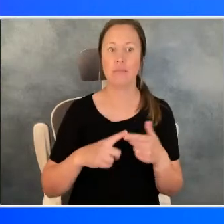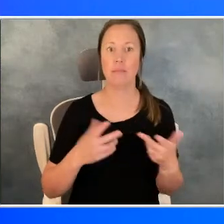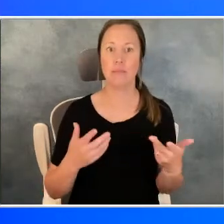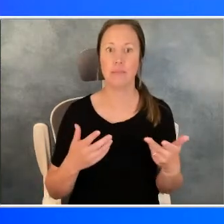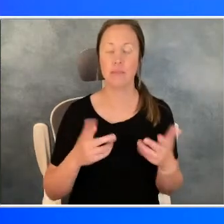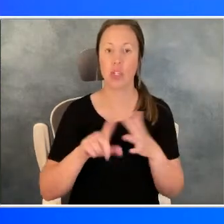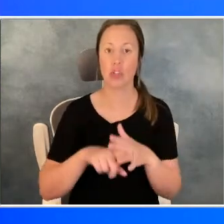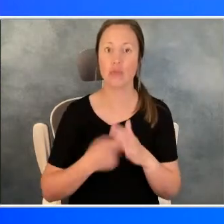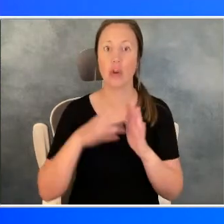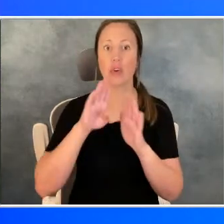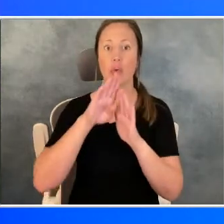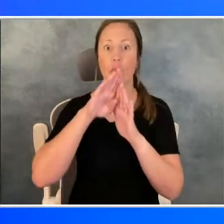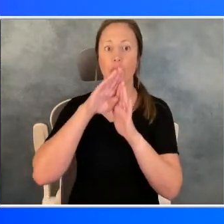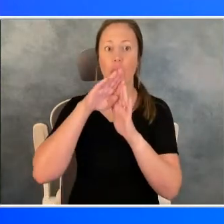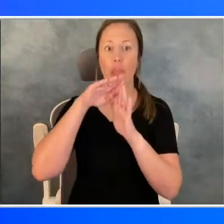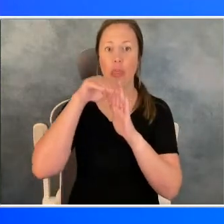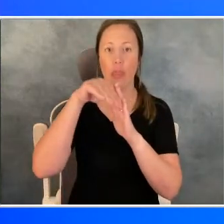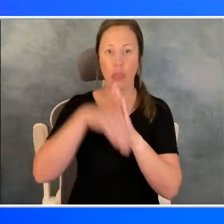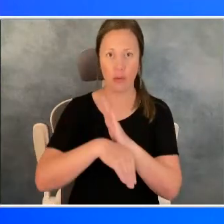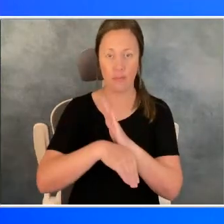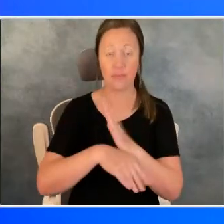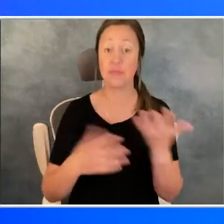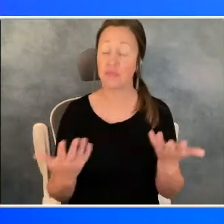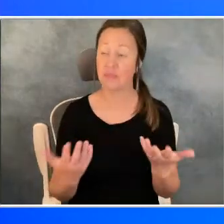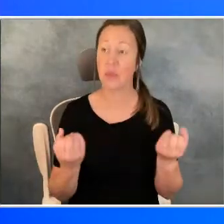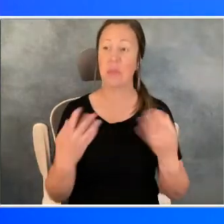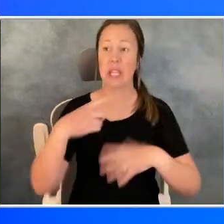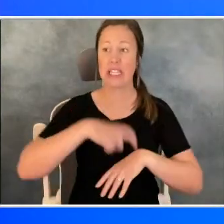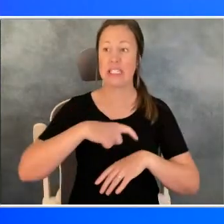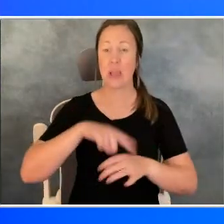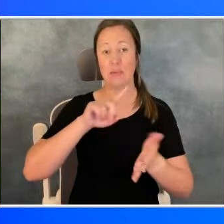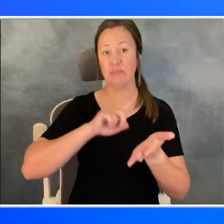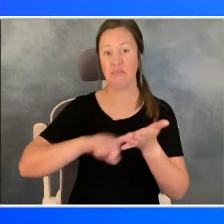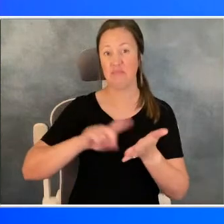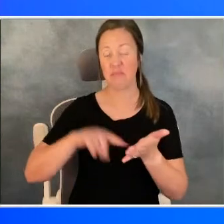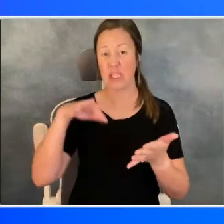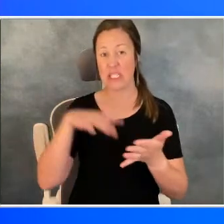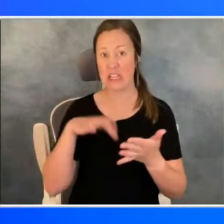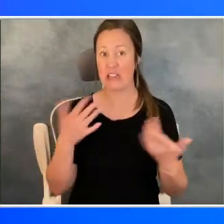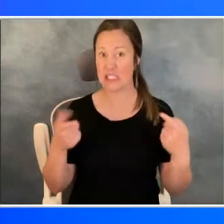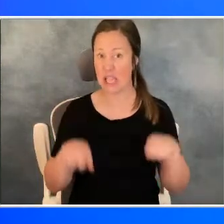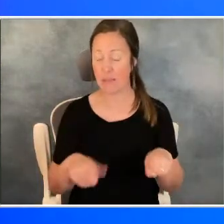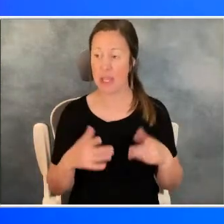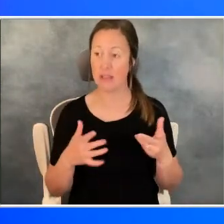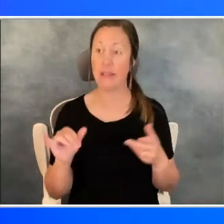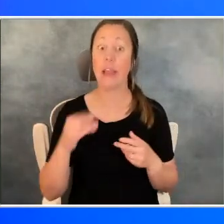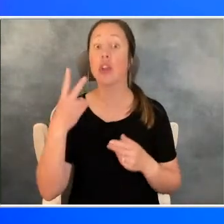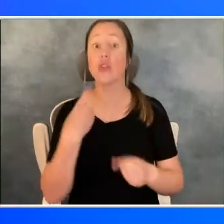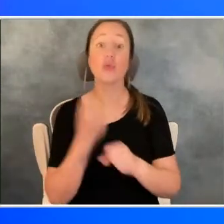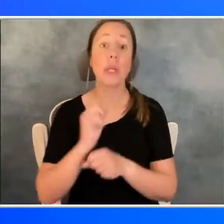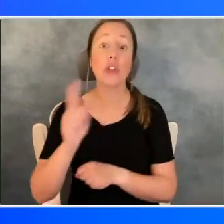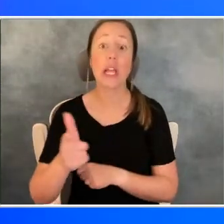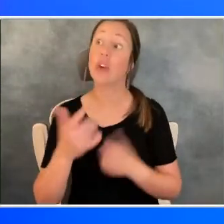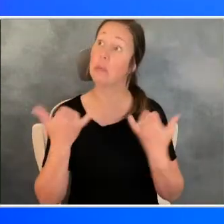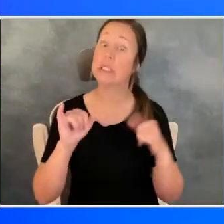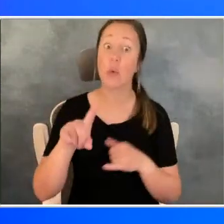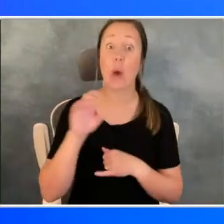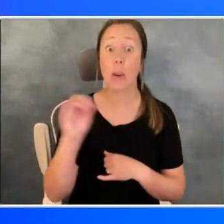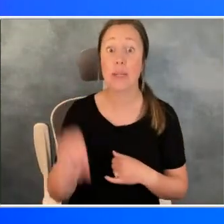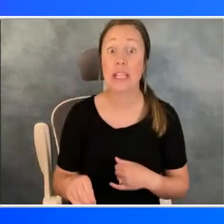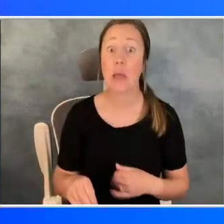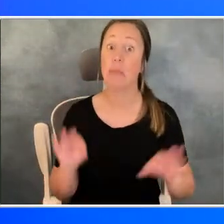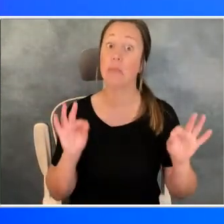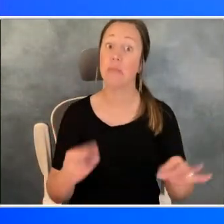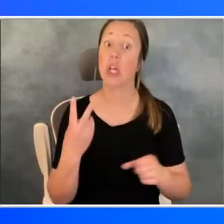to decay? And many times these studies are done based on, okay, we'll look 2 years later and it's still 100%, but like, 2 years is long